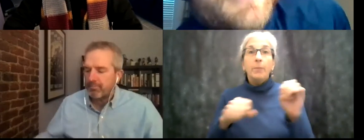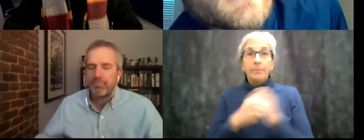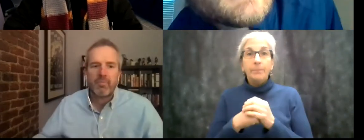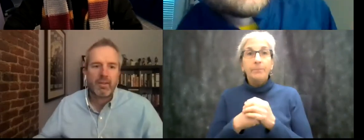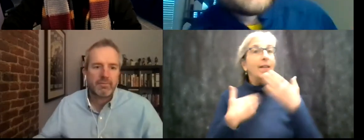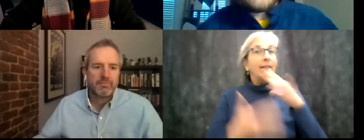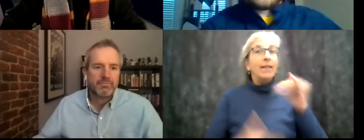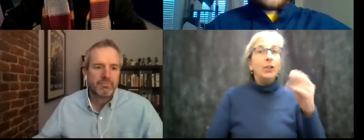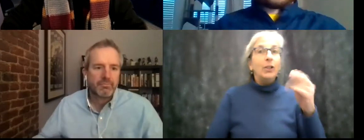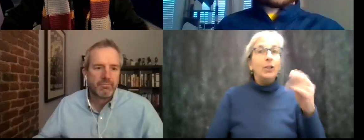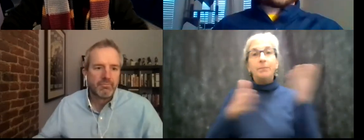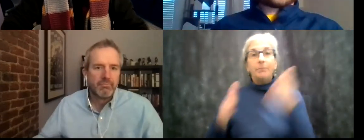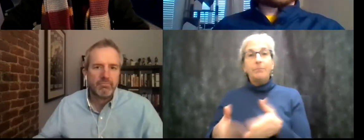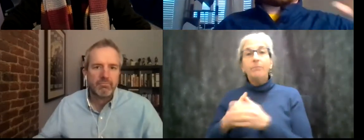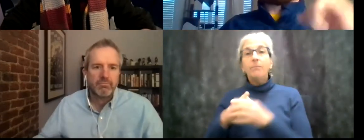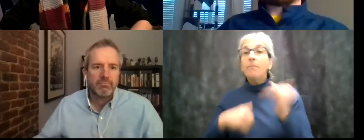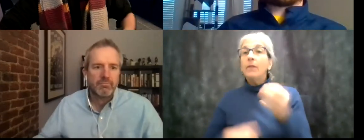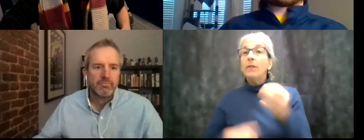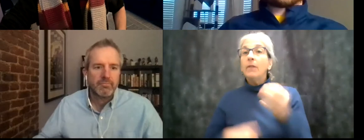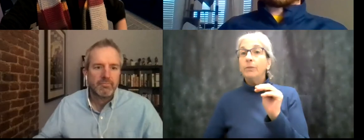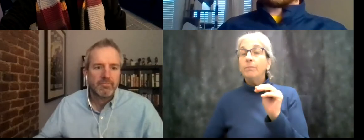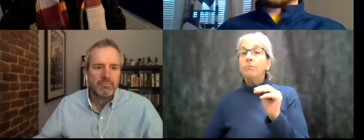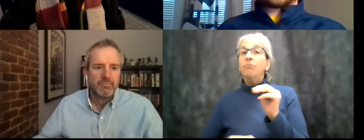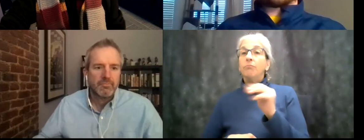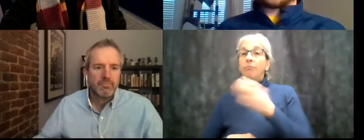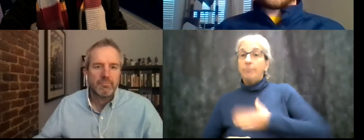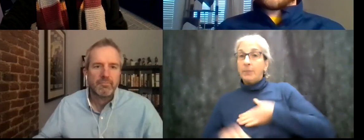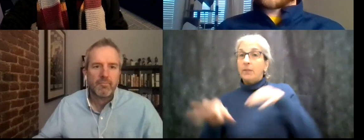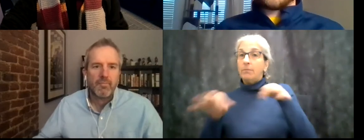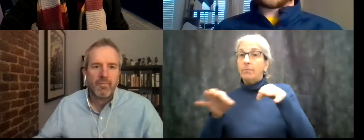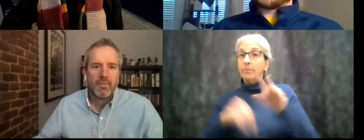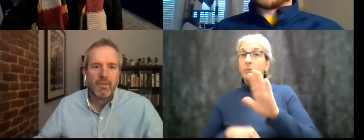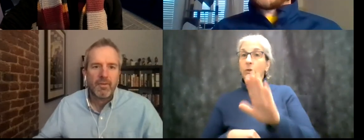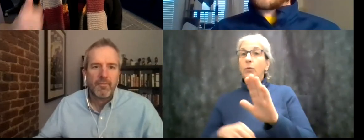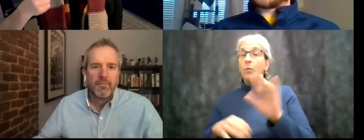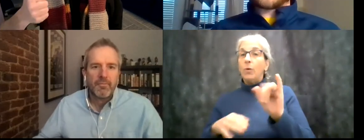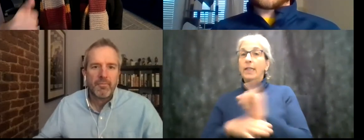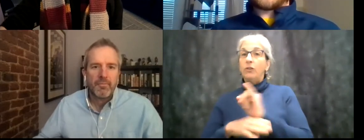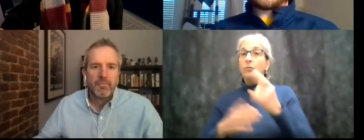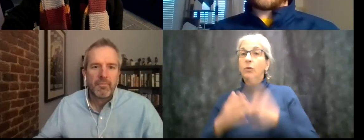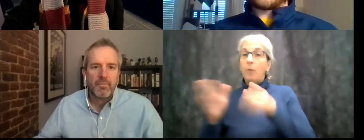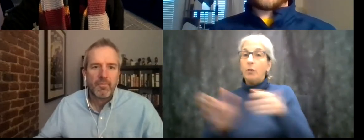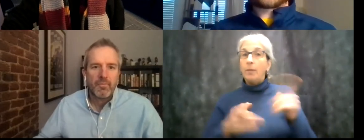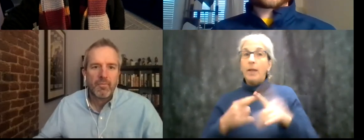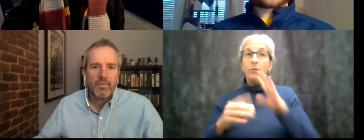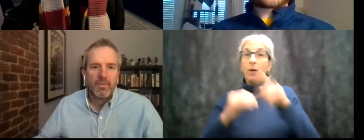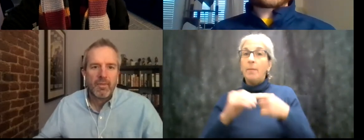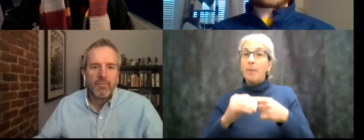you, James. And Jim, could you give us a brief overview kind of your industry, what you plan to talk about? That would be